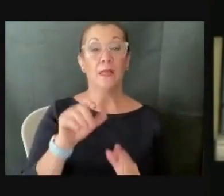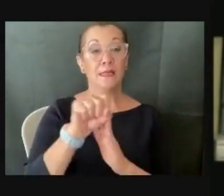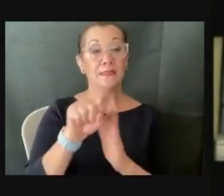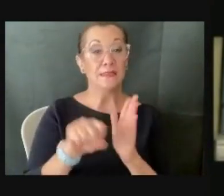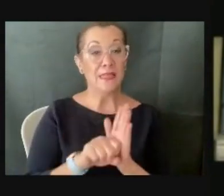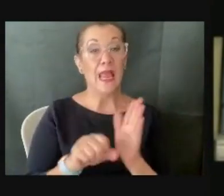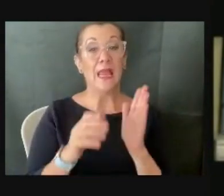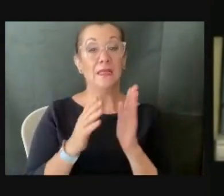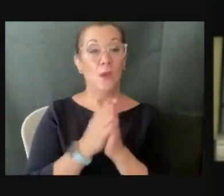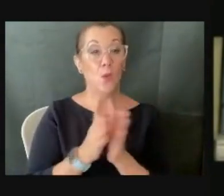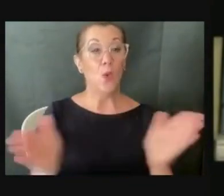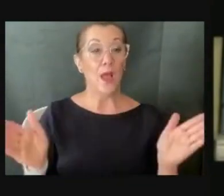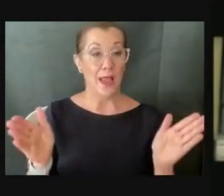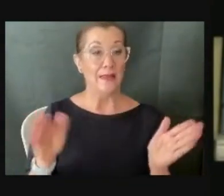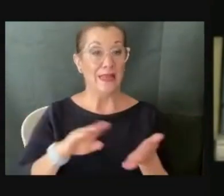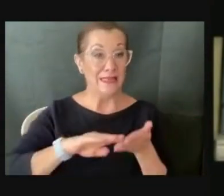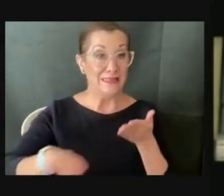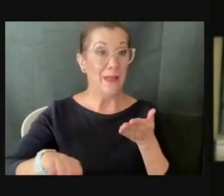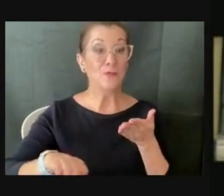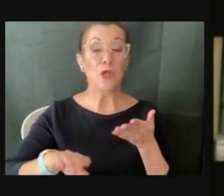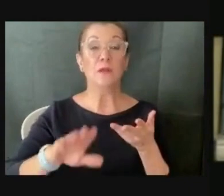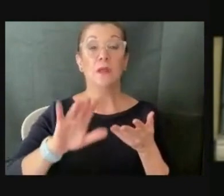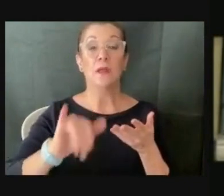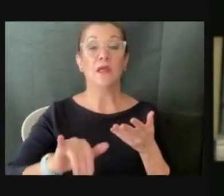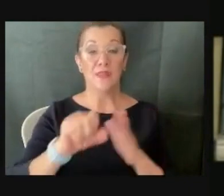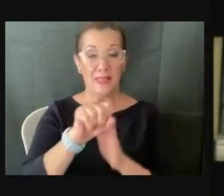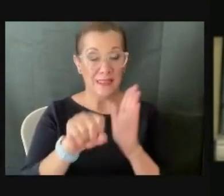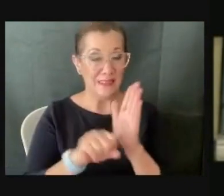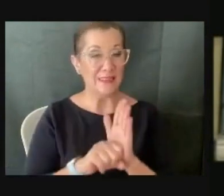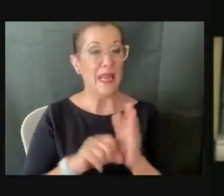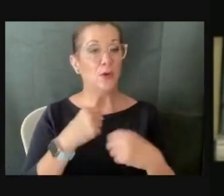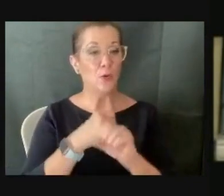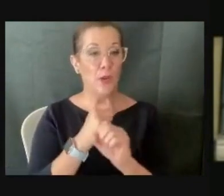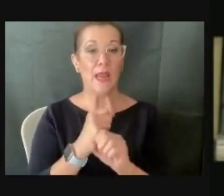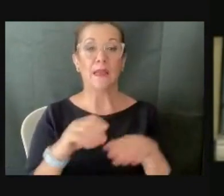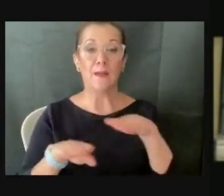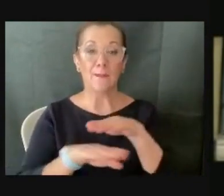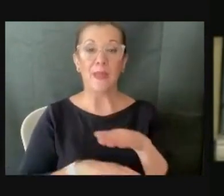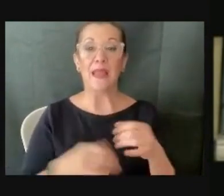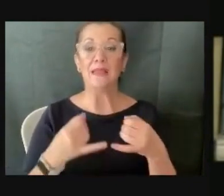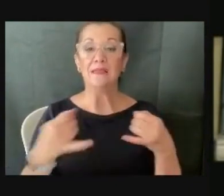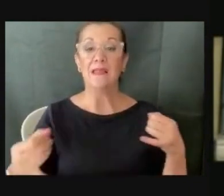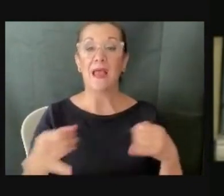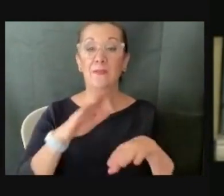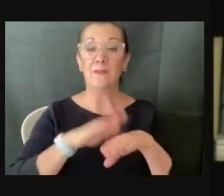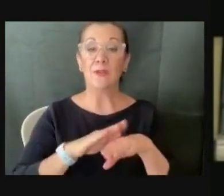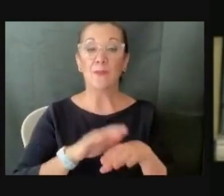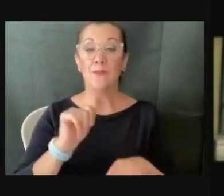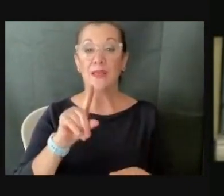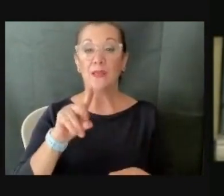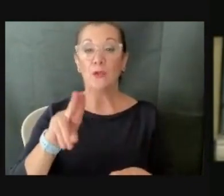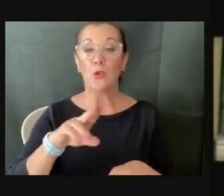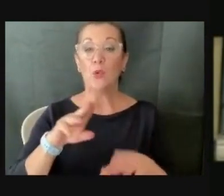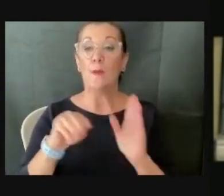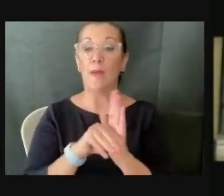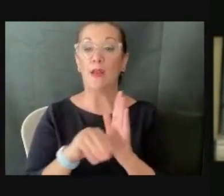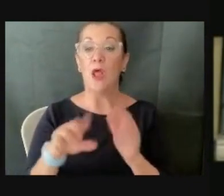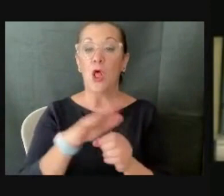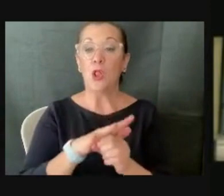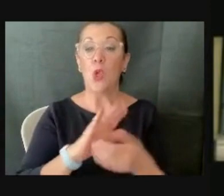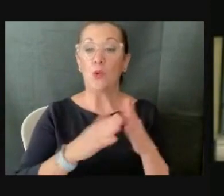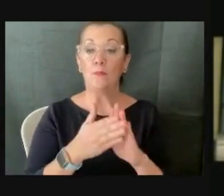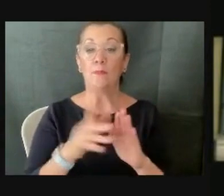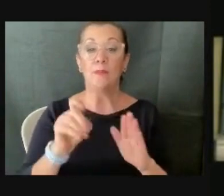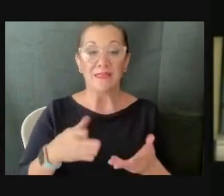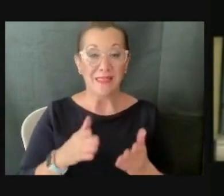exemption ADU is a state-created baseline minimum ADU model that local municipalities must